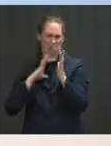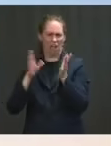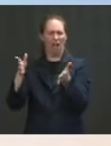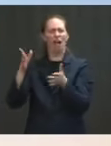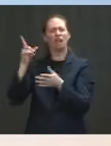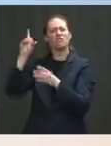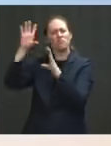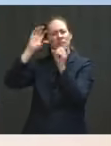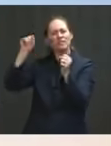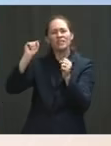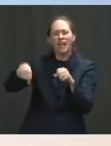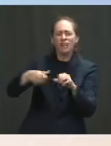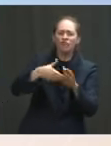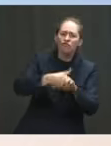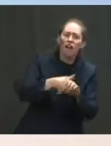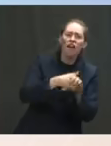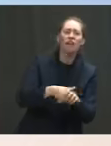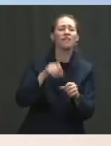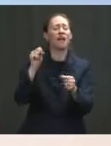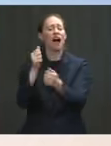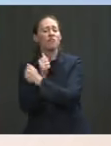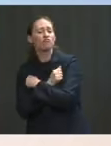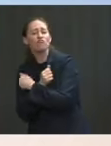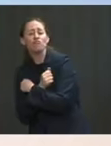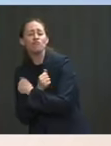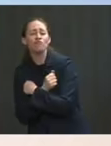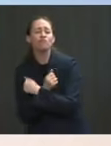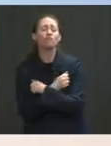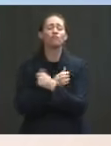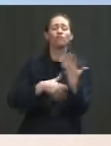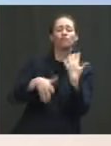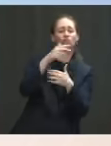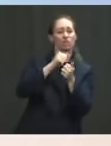hands and glad-handing with the American people. Go ahead. Two questions.